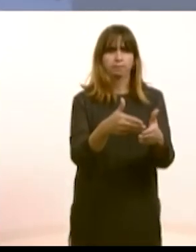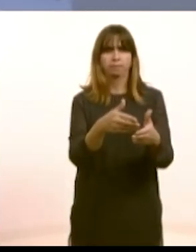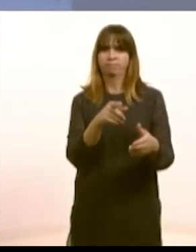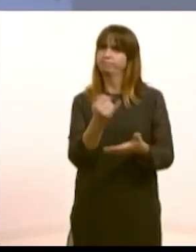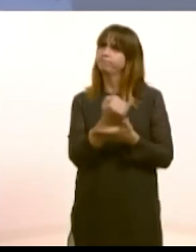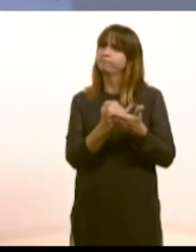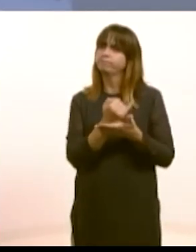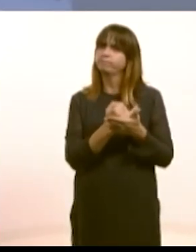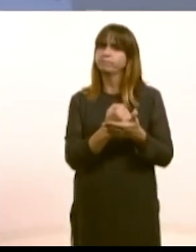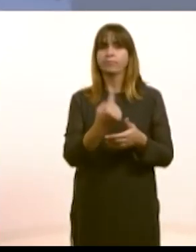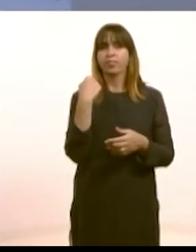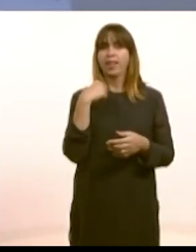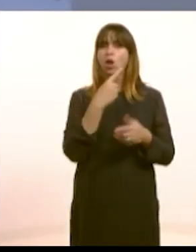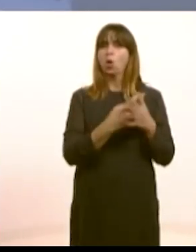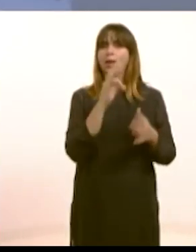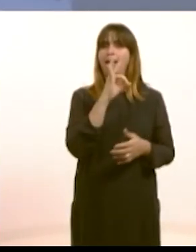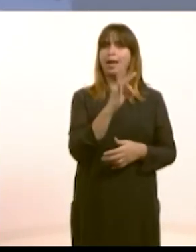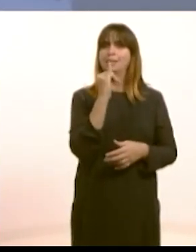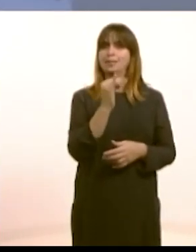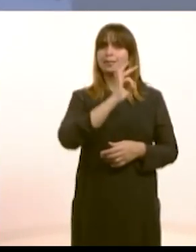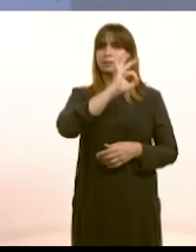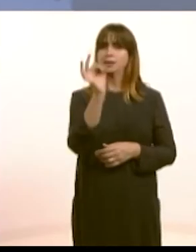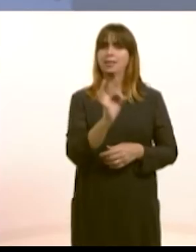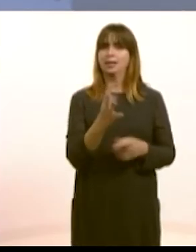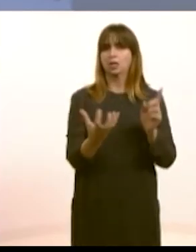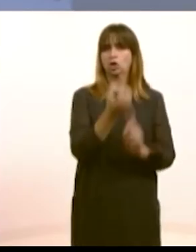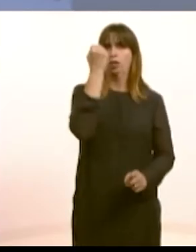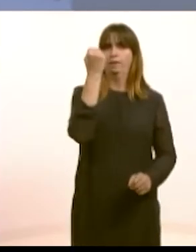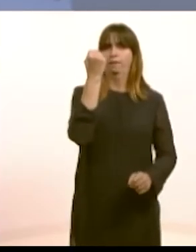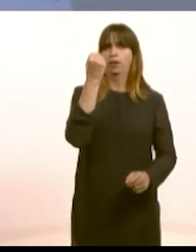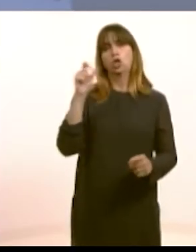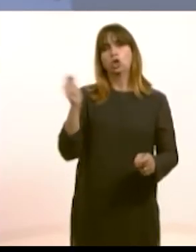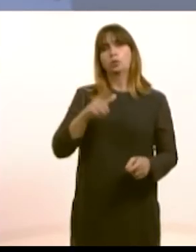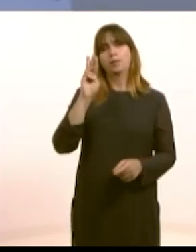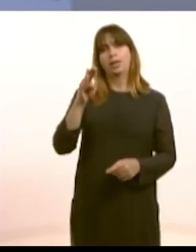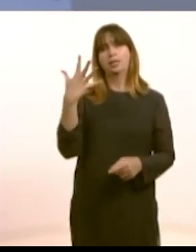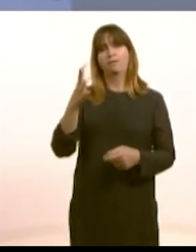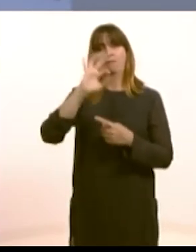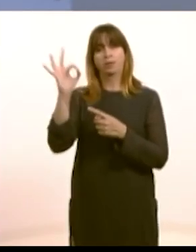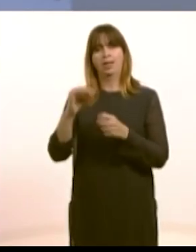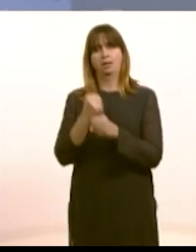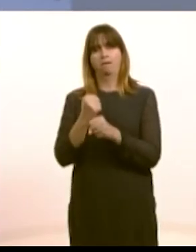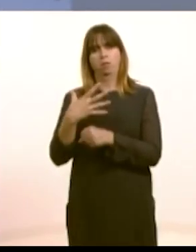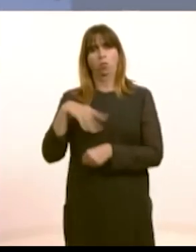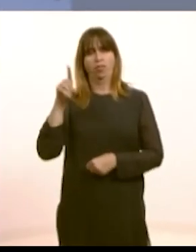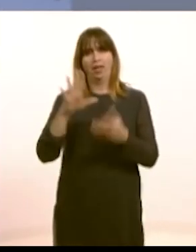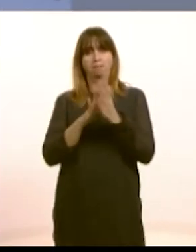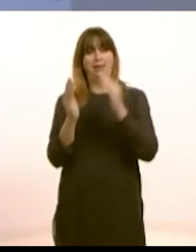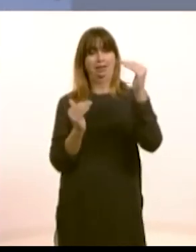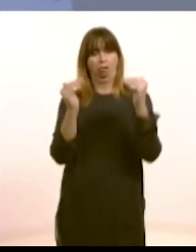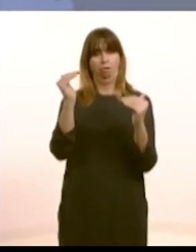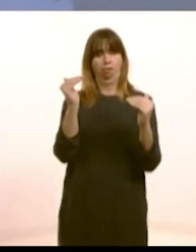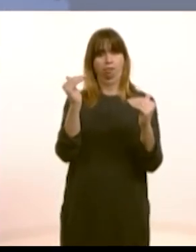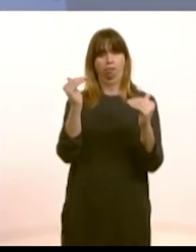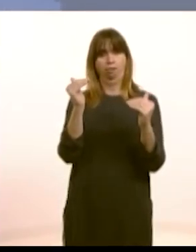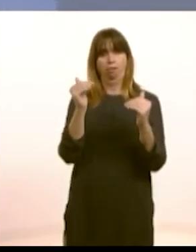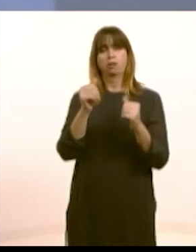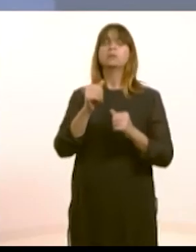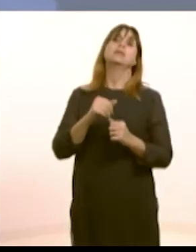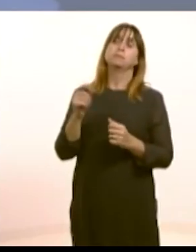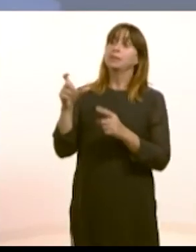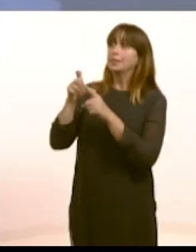that time, they were reaching 86% of the target rather than the 95% that the government was looking for. And notwithstanding the point